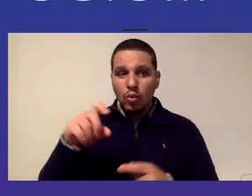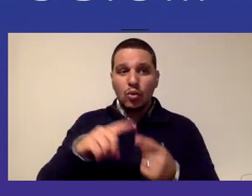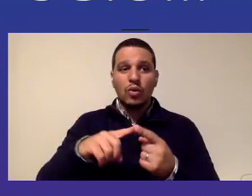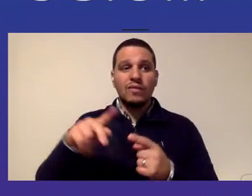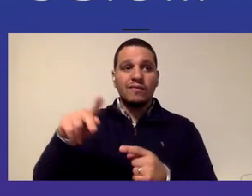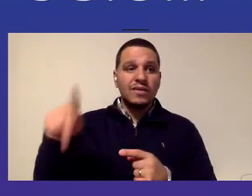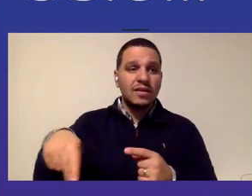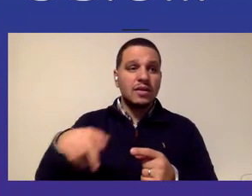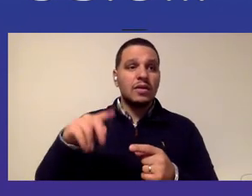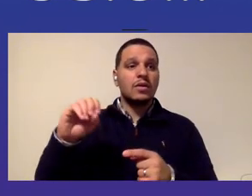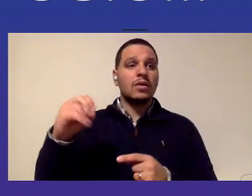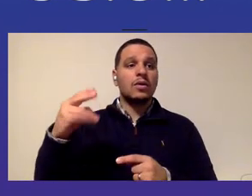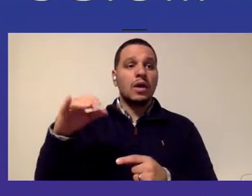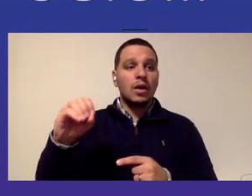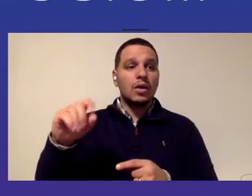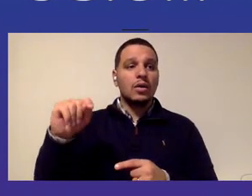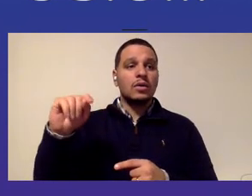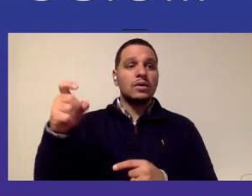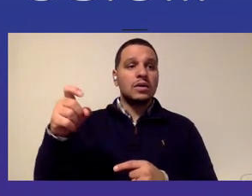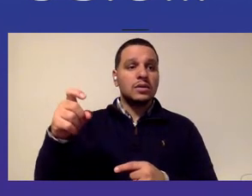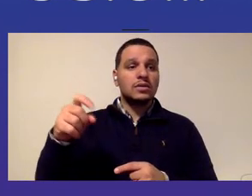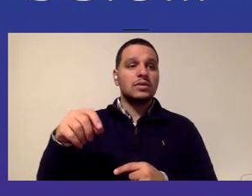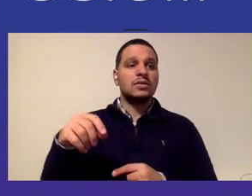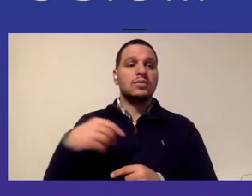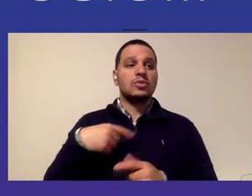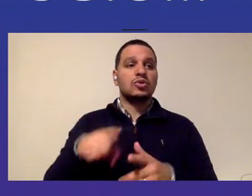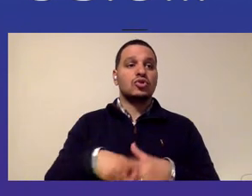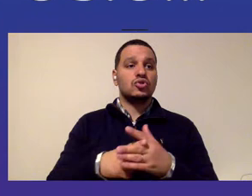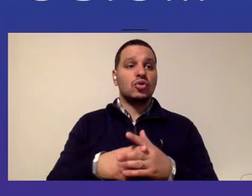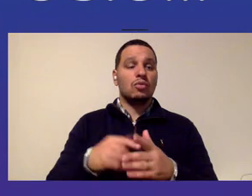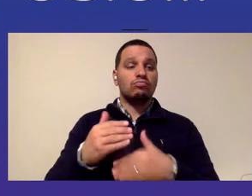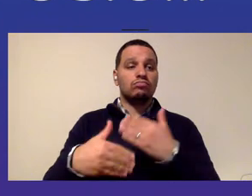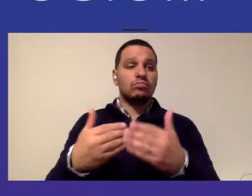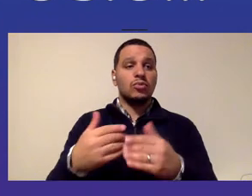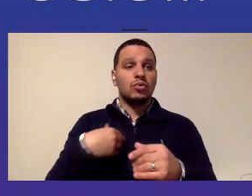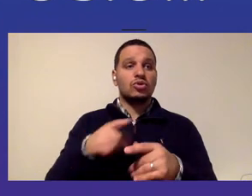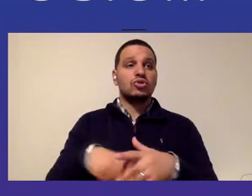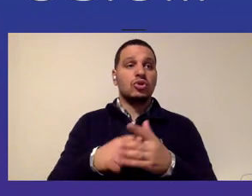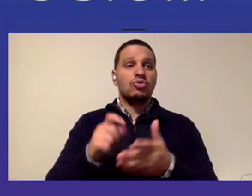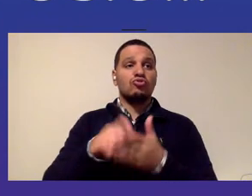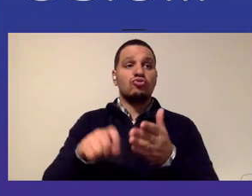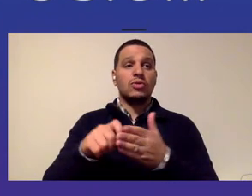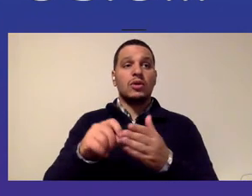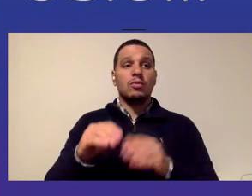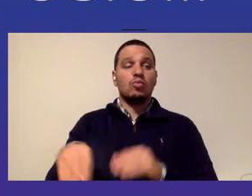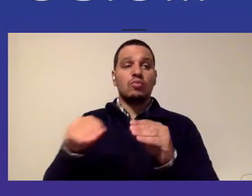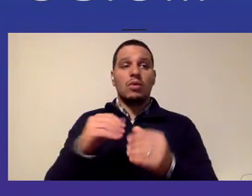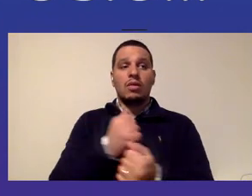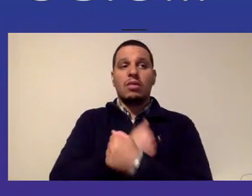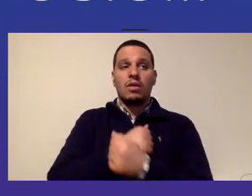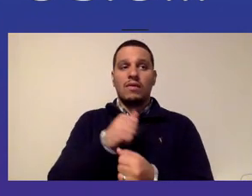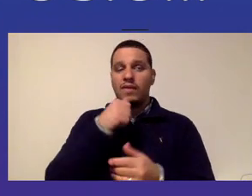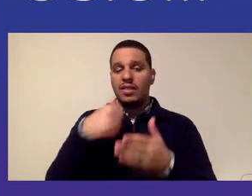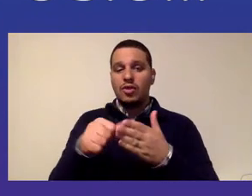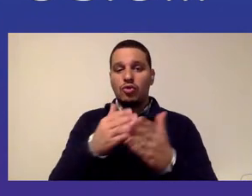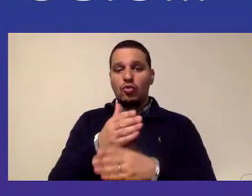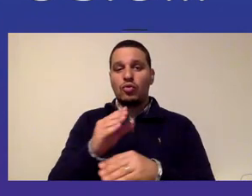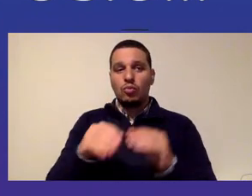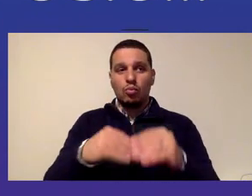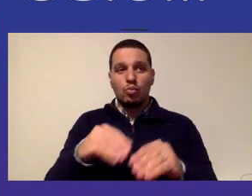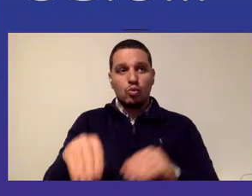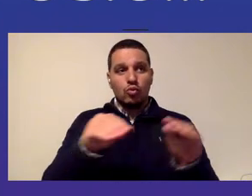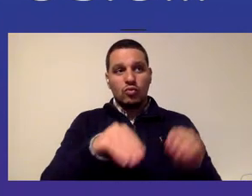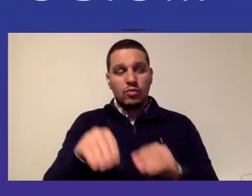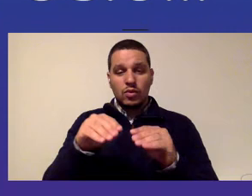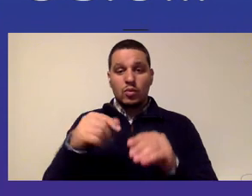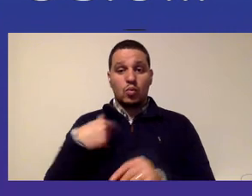Texas, and we start moving or writing movement love letters to one another through this movement. We